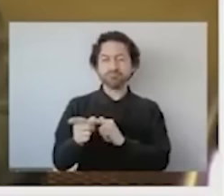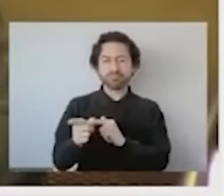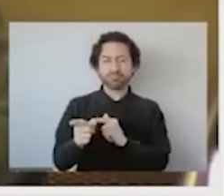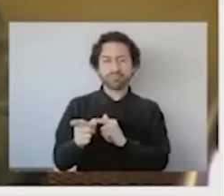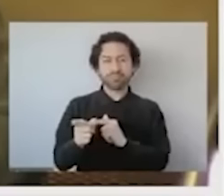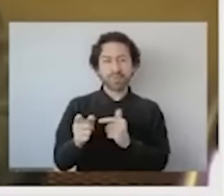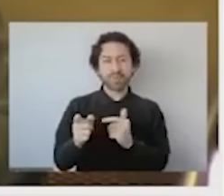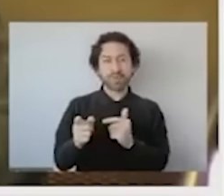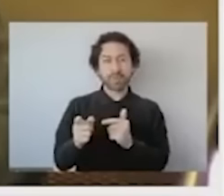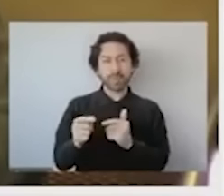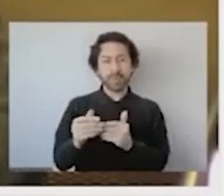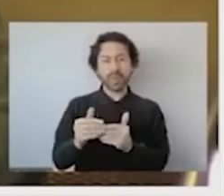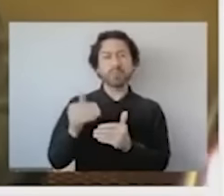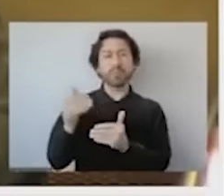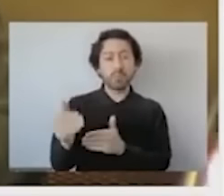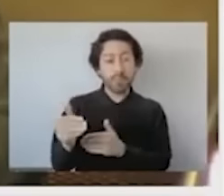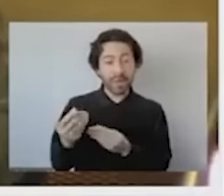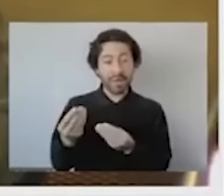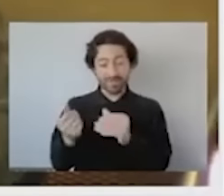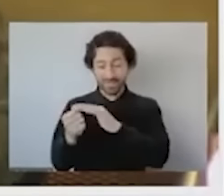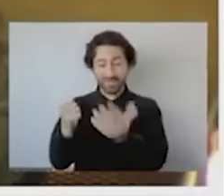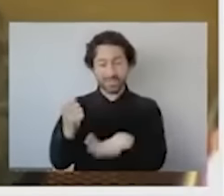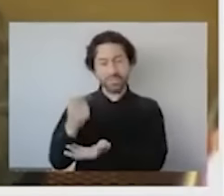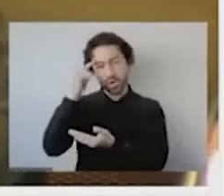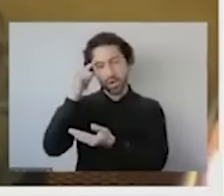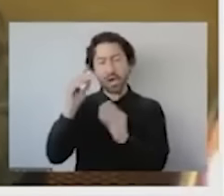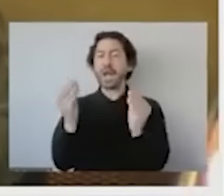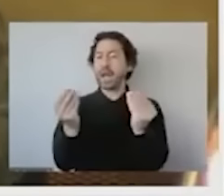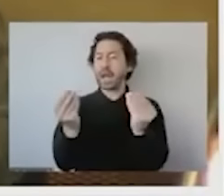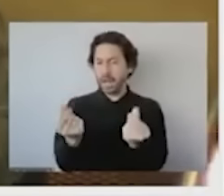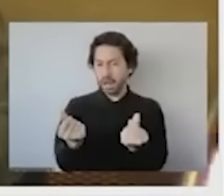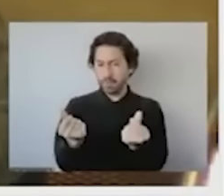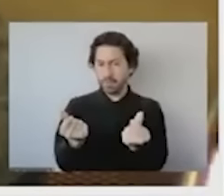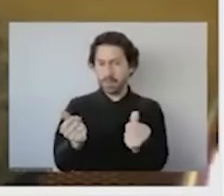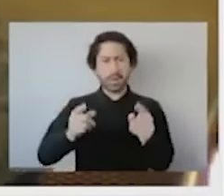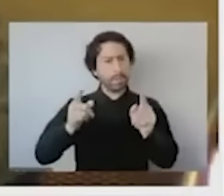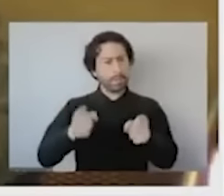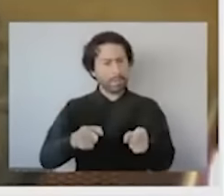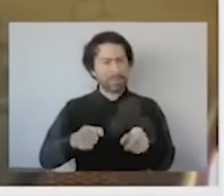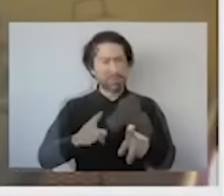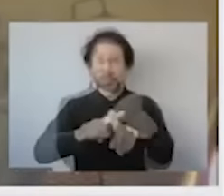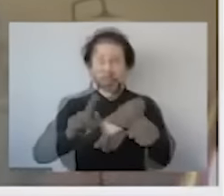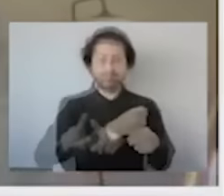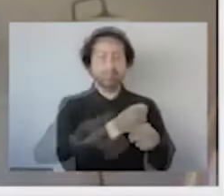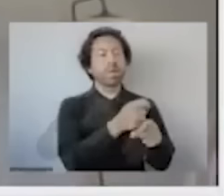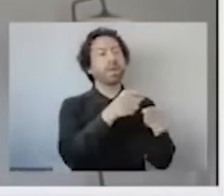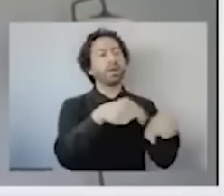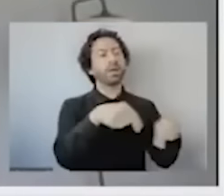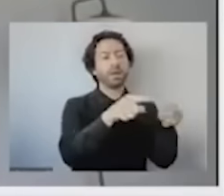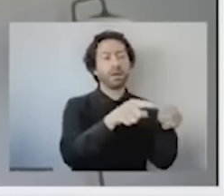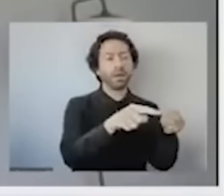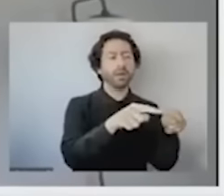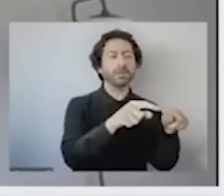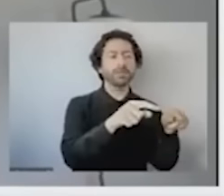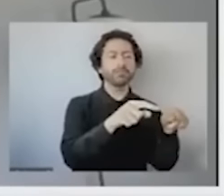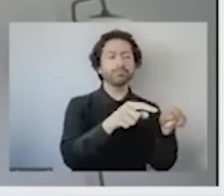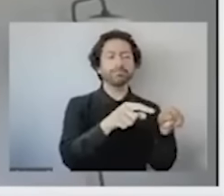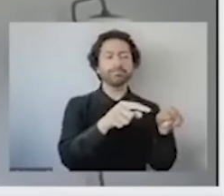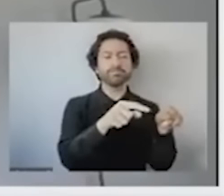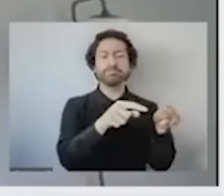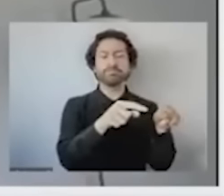the entire SDG agenda, health, education, infrastructure, the entire agenda. The goals of poverty reduction and